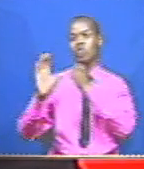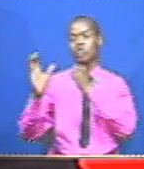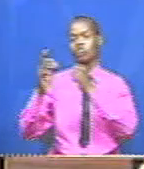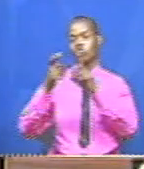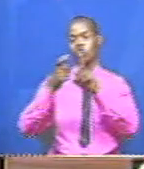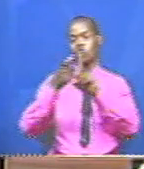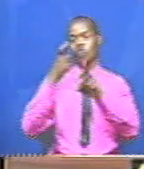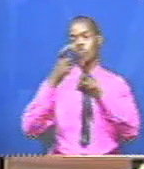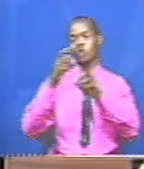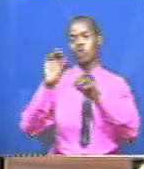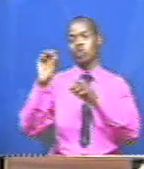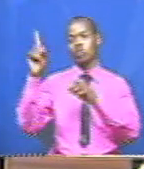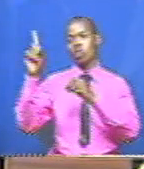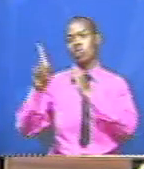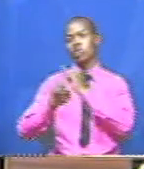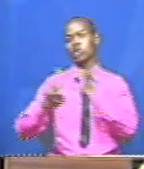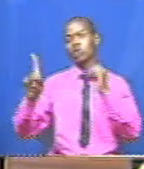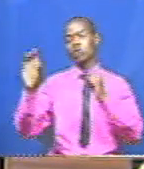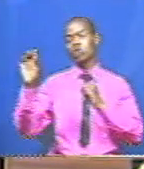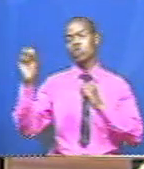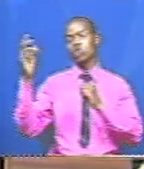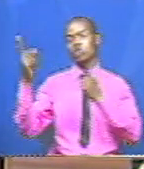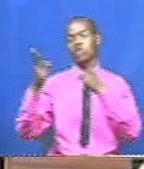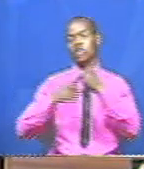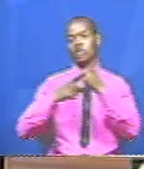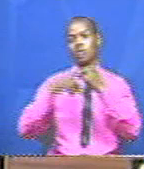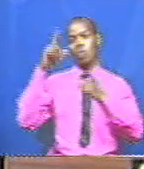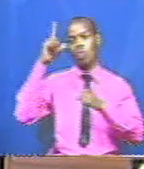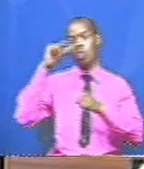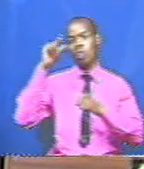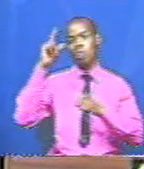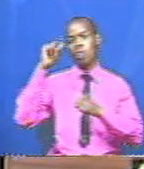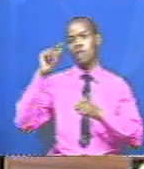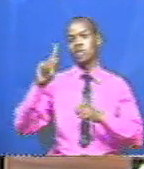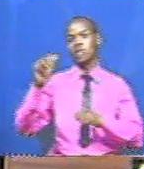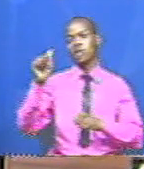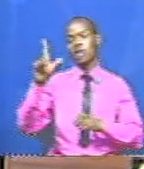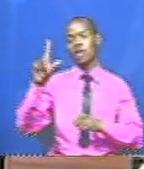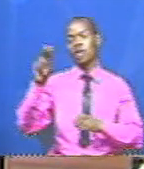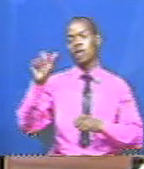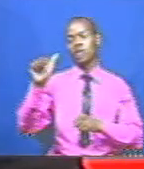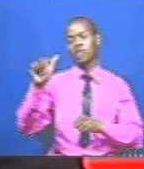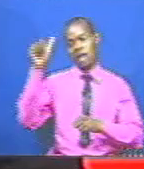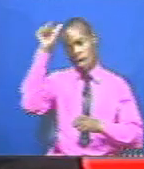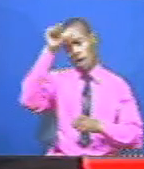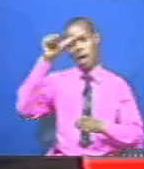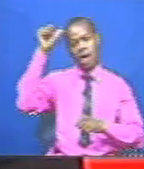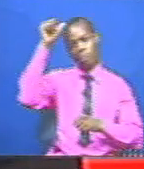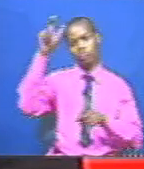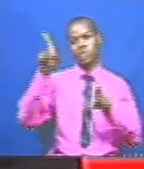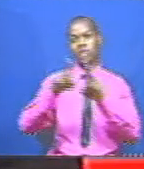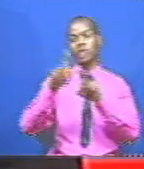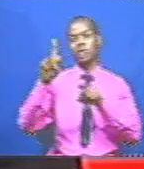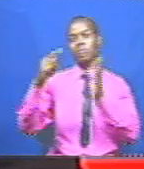006. And that's Mombasa, Kwale, Kilifi, Tana River, Lamu, and Taita Taveta. So this